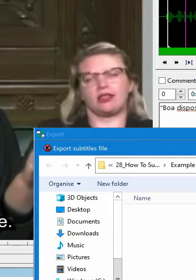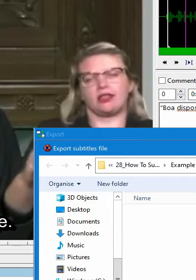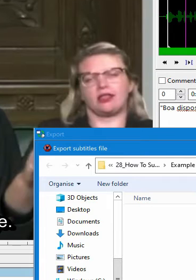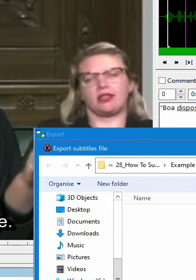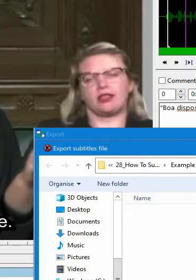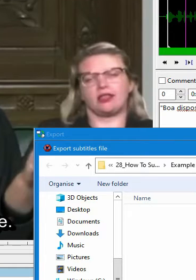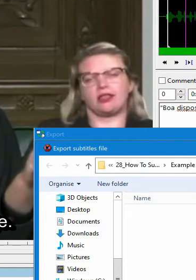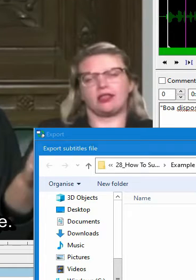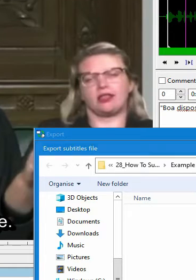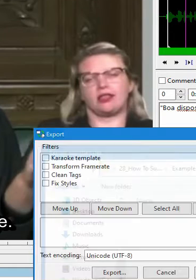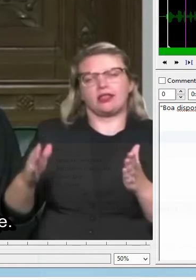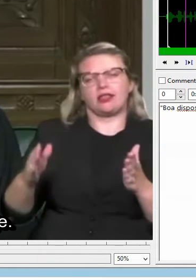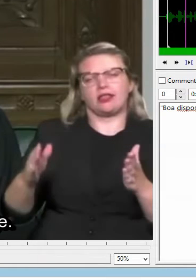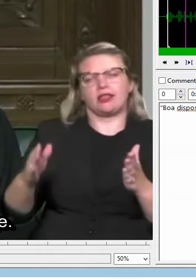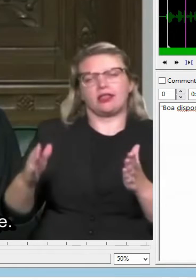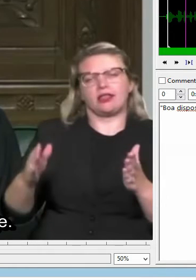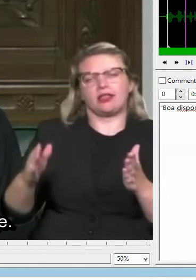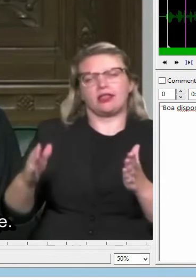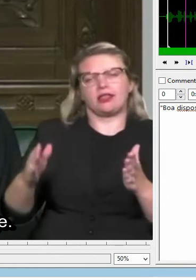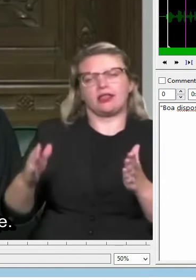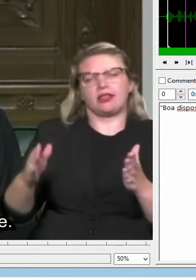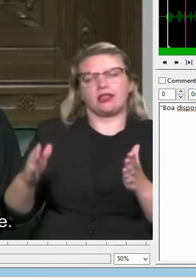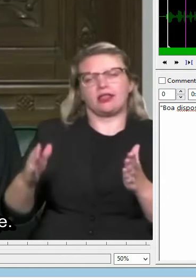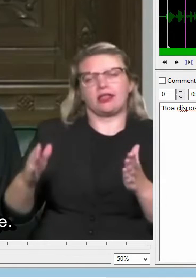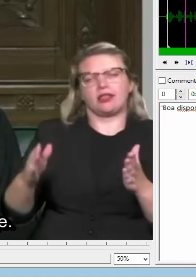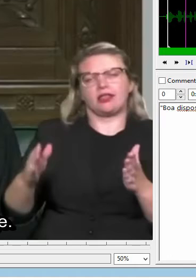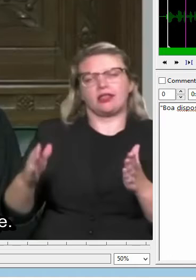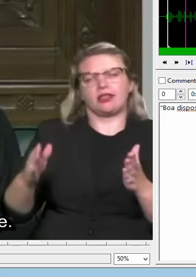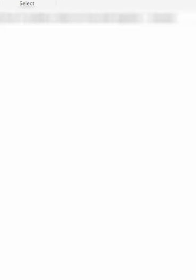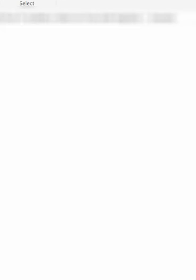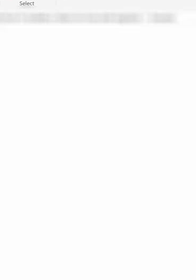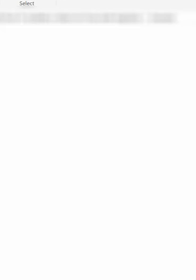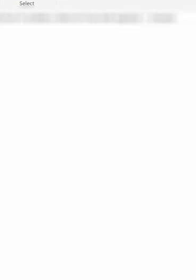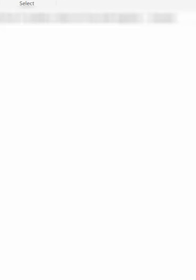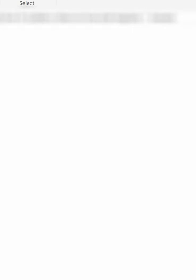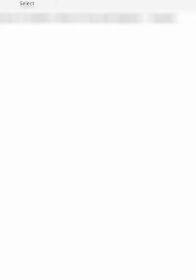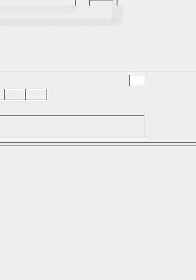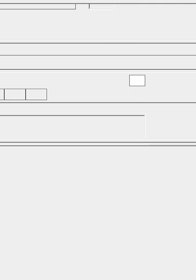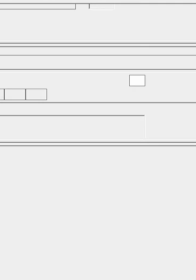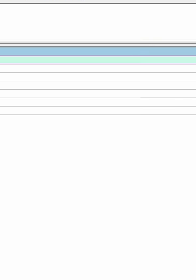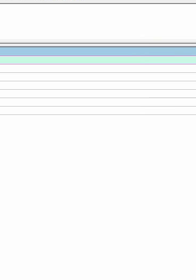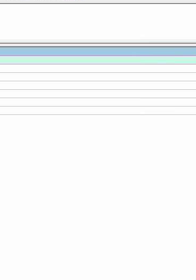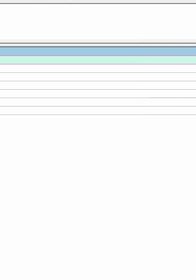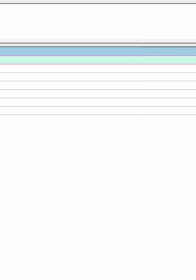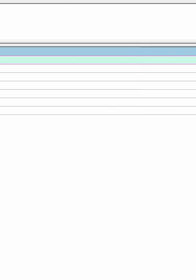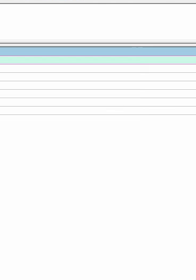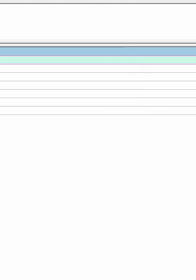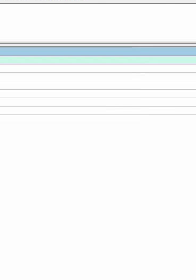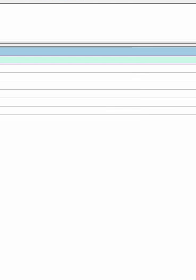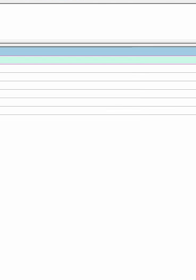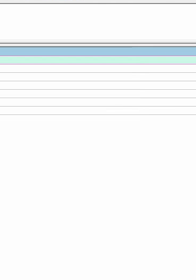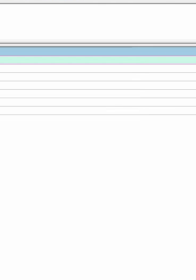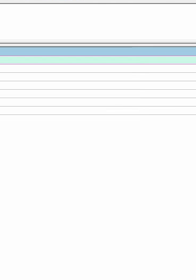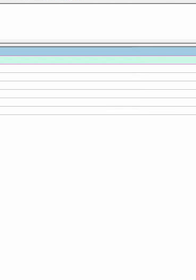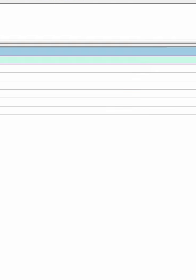test.srt. Save. Go to the folder. You can double click it if you need to open. It will take